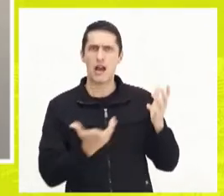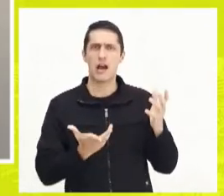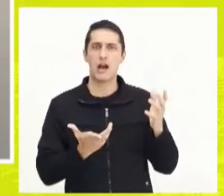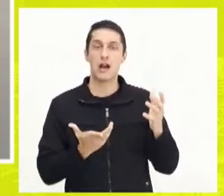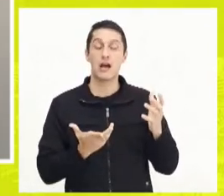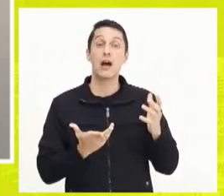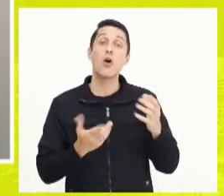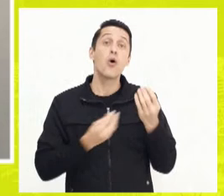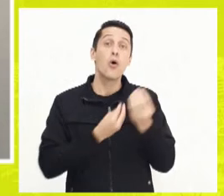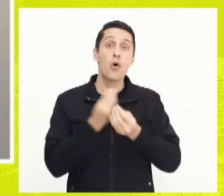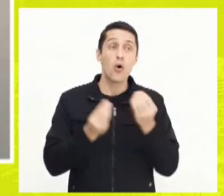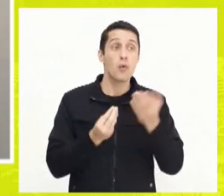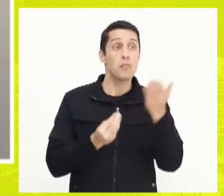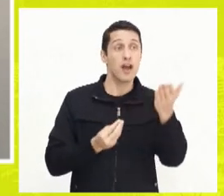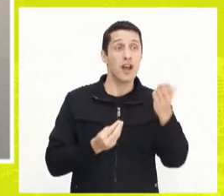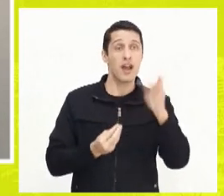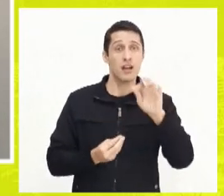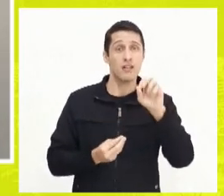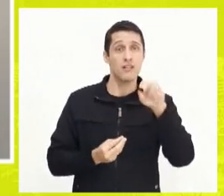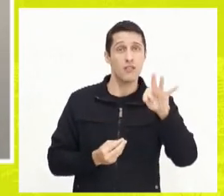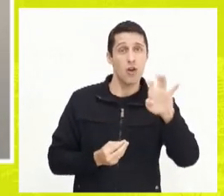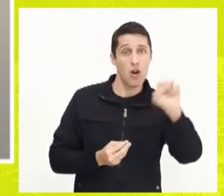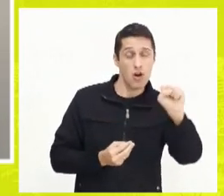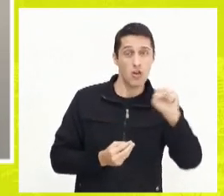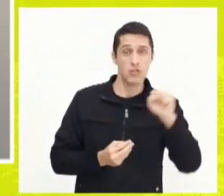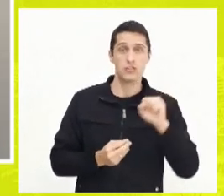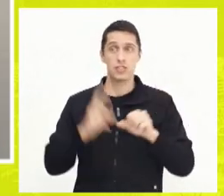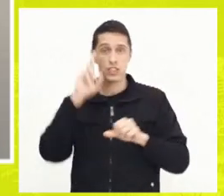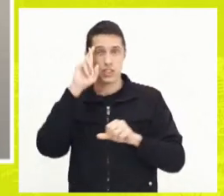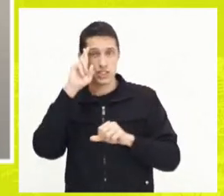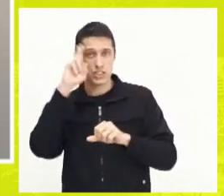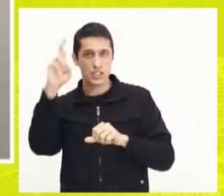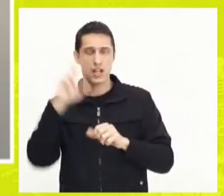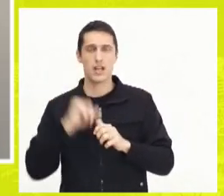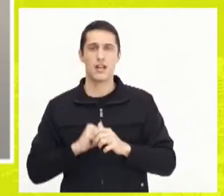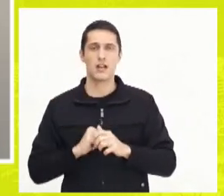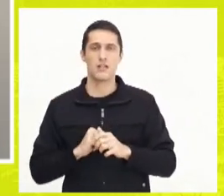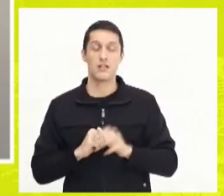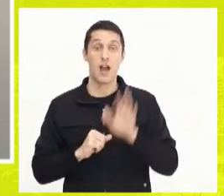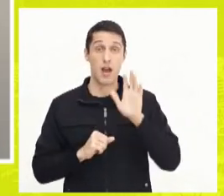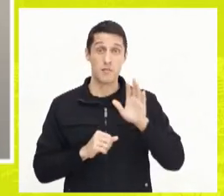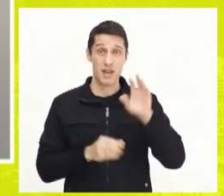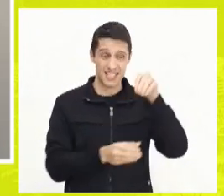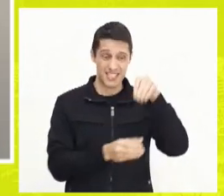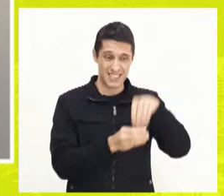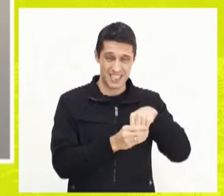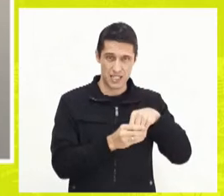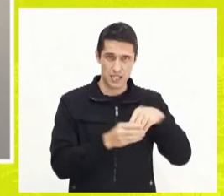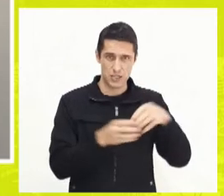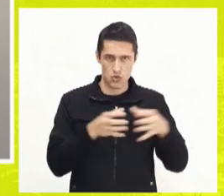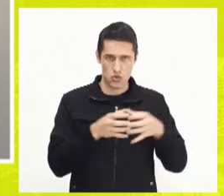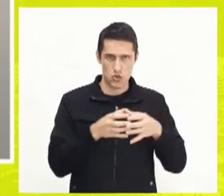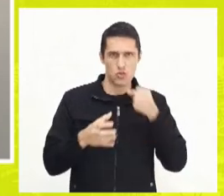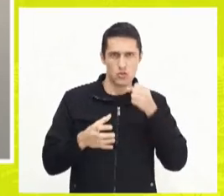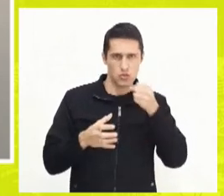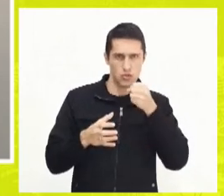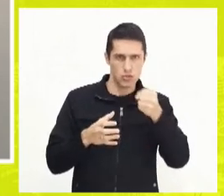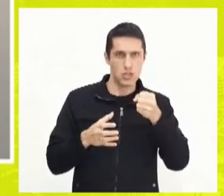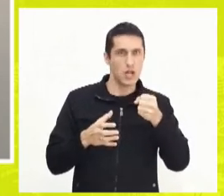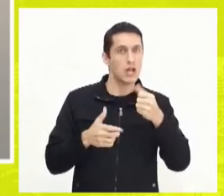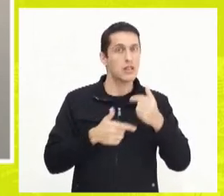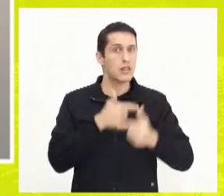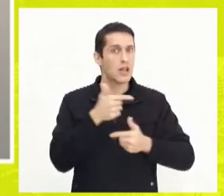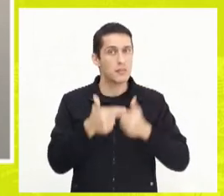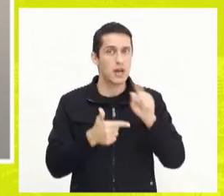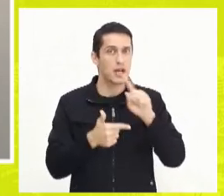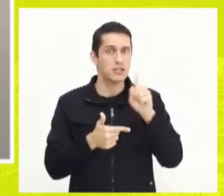sources by bosses this is not something we work with i don't want to